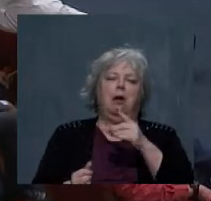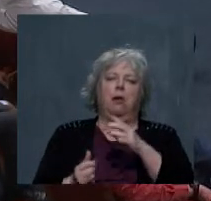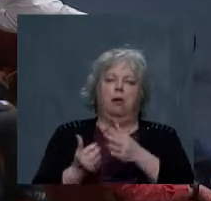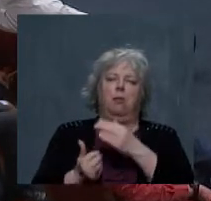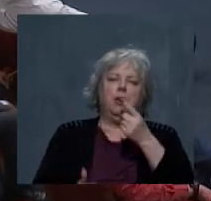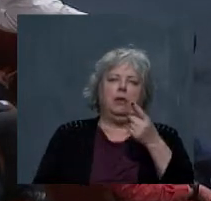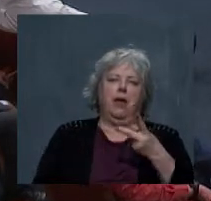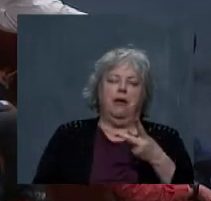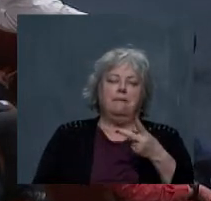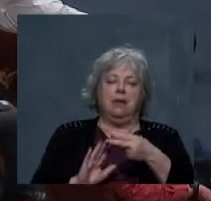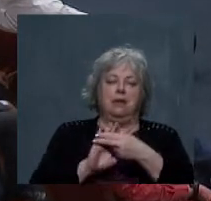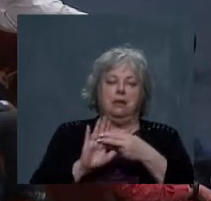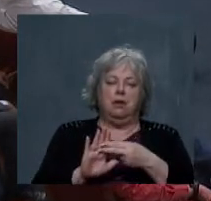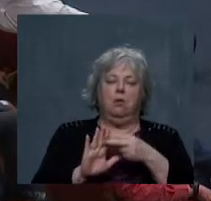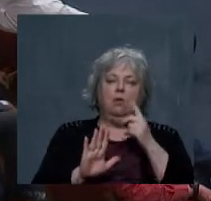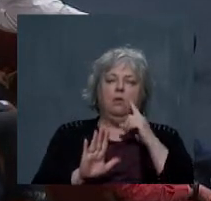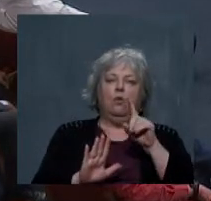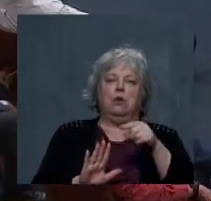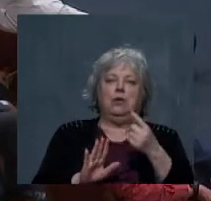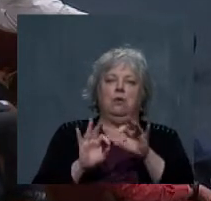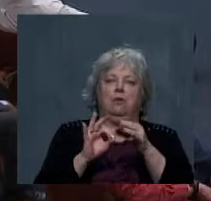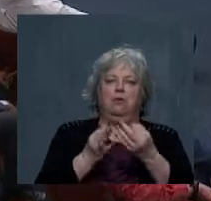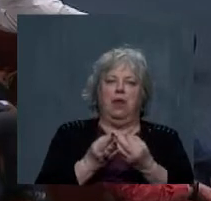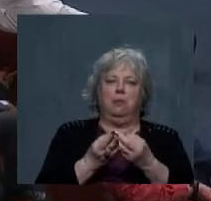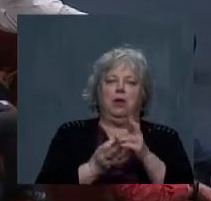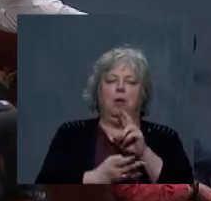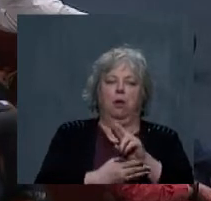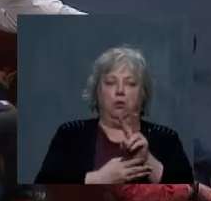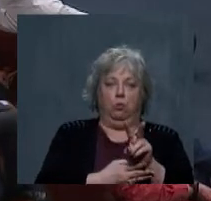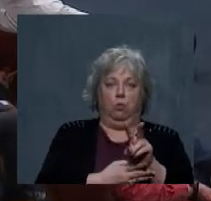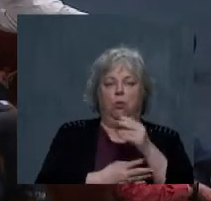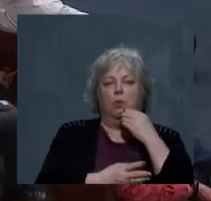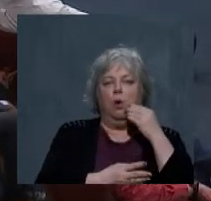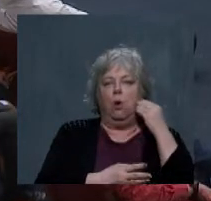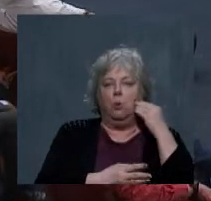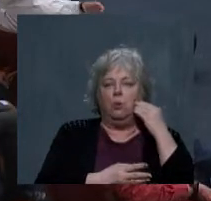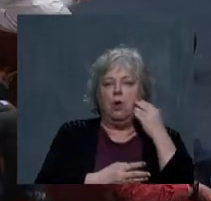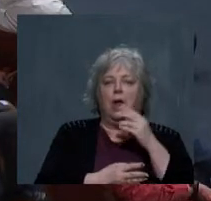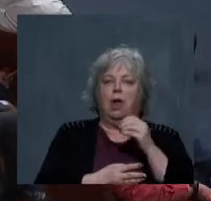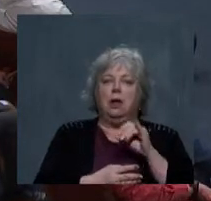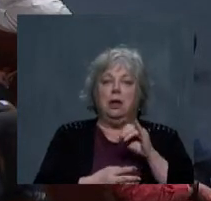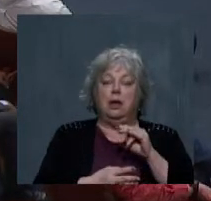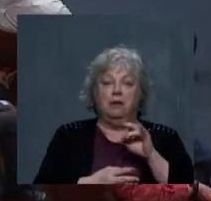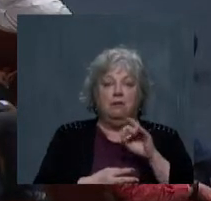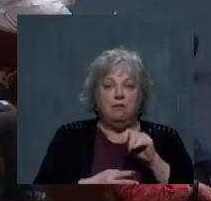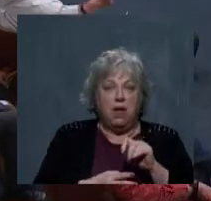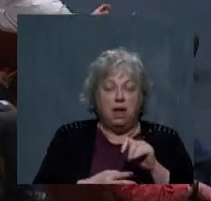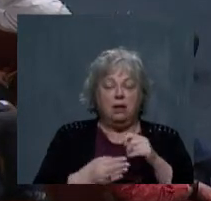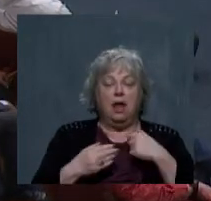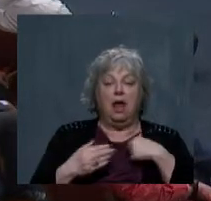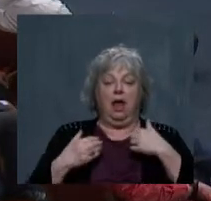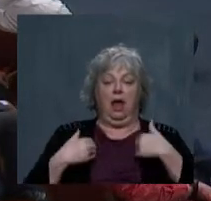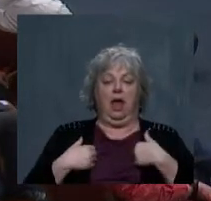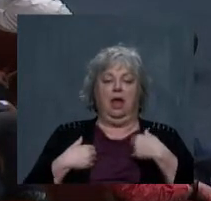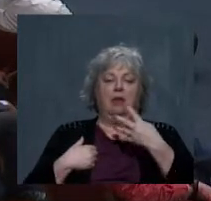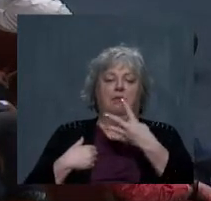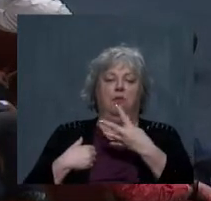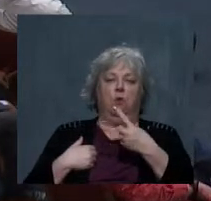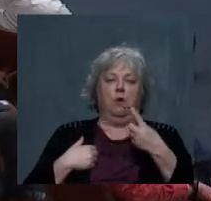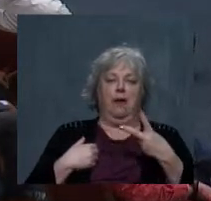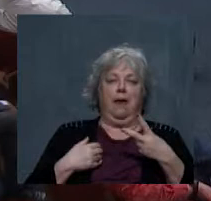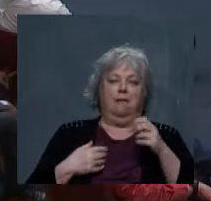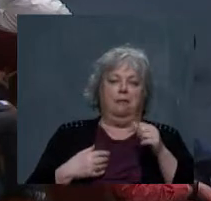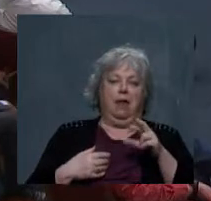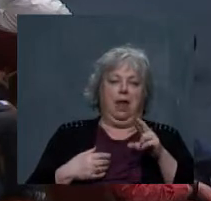it zoned for single-family R2 homes. And in fact, I had the 4.5 acres that he has in